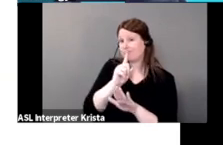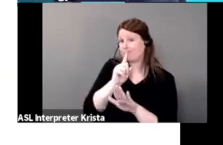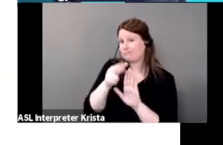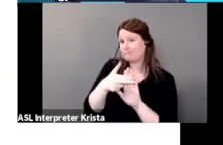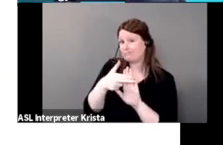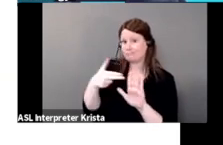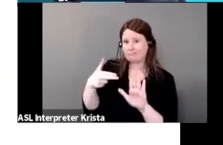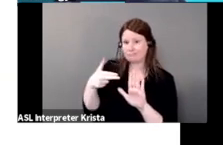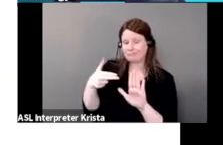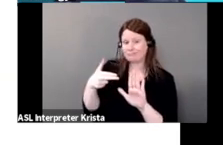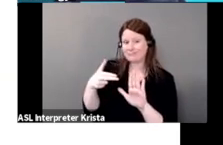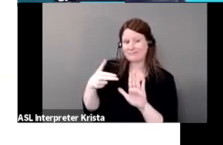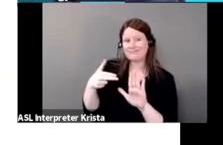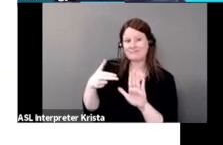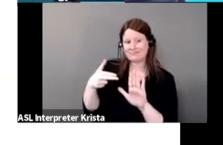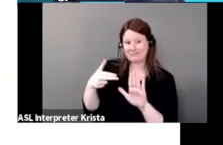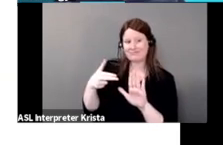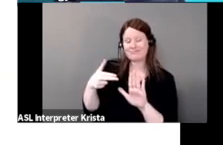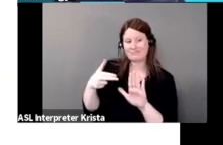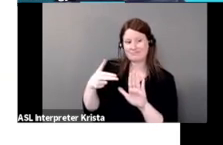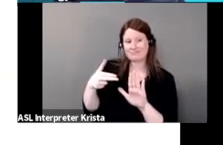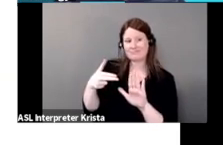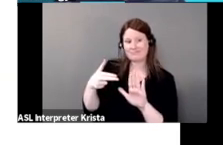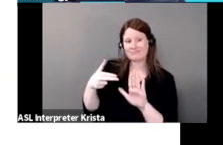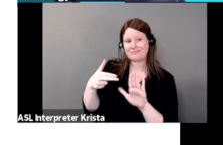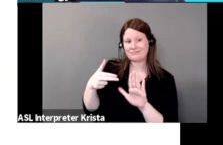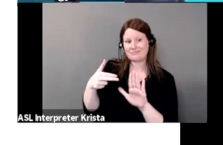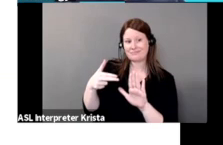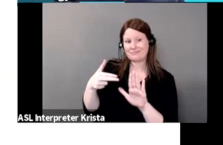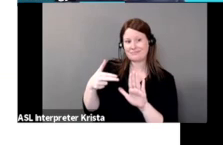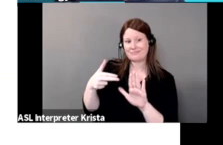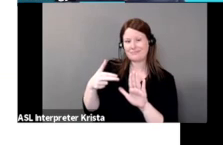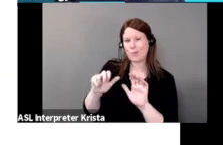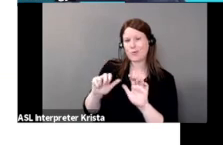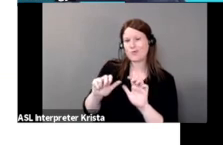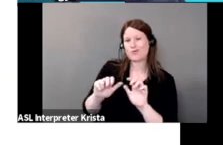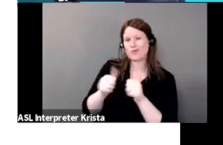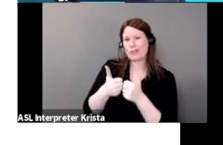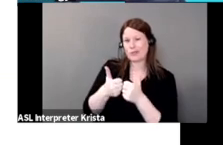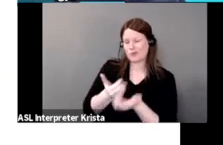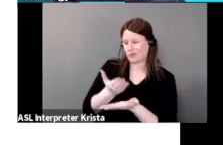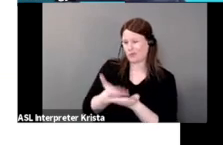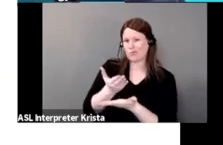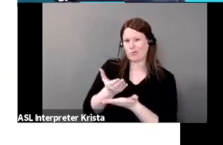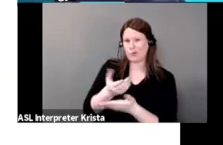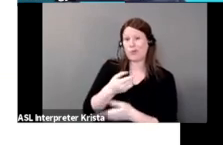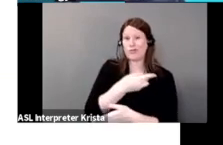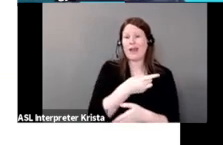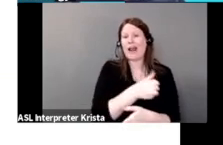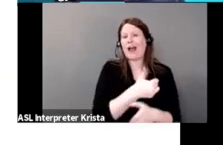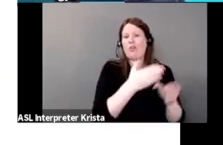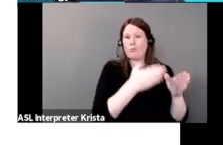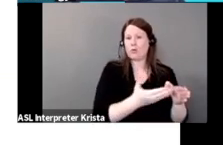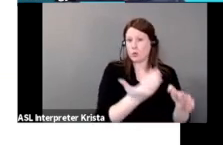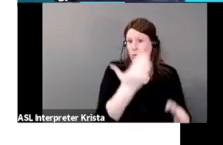trademark, then it's more difficult to prove that the other person knowingly infringed